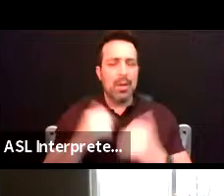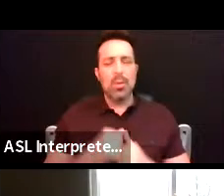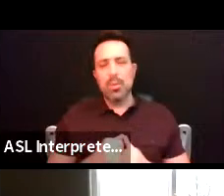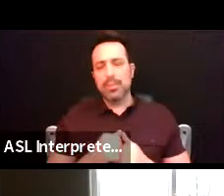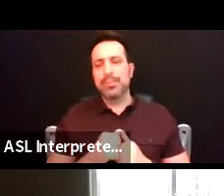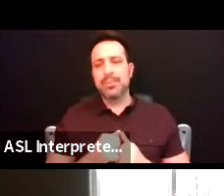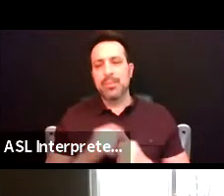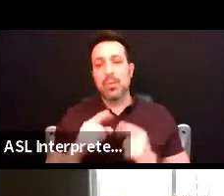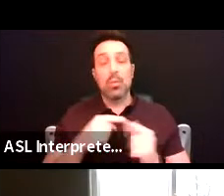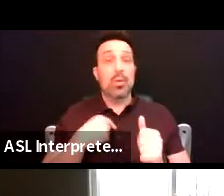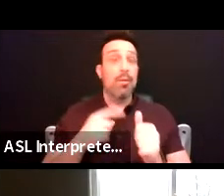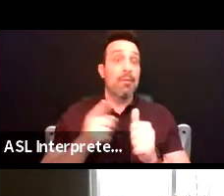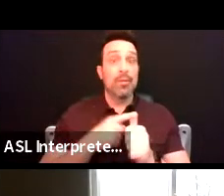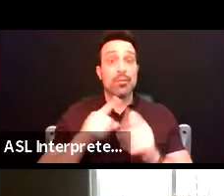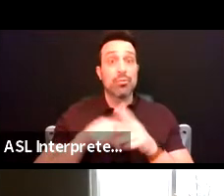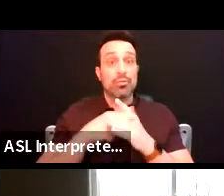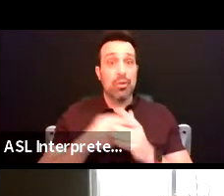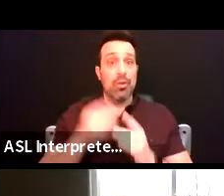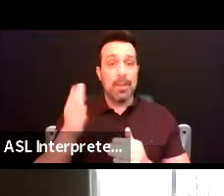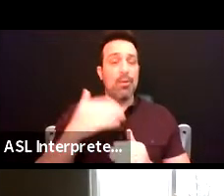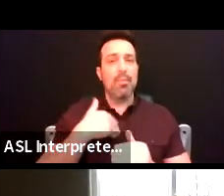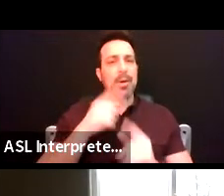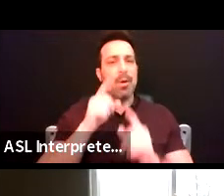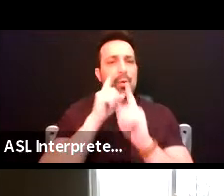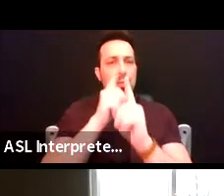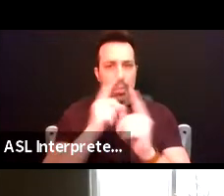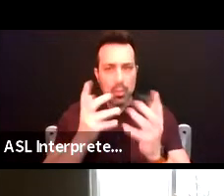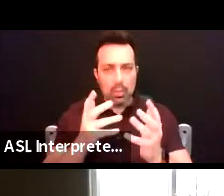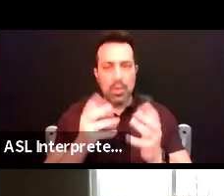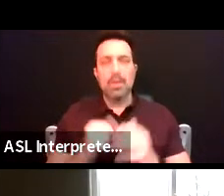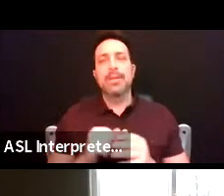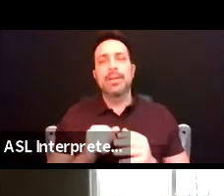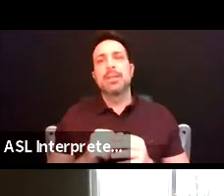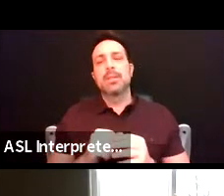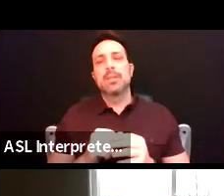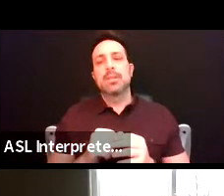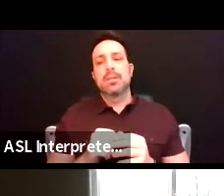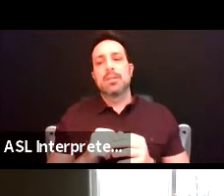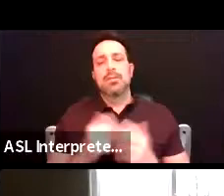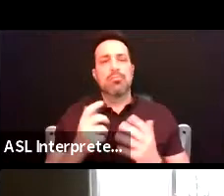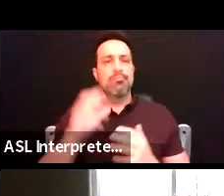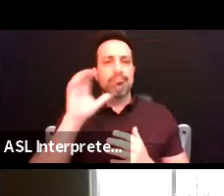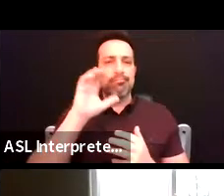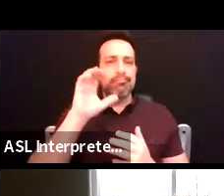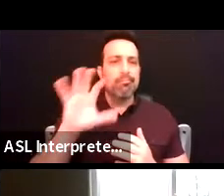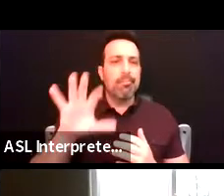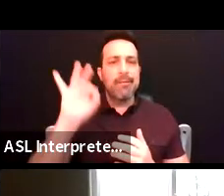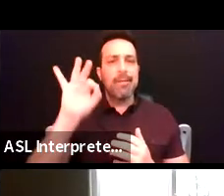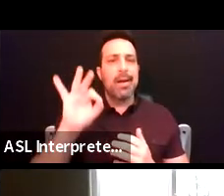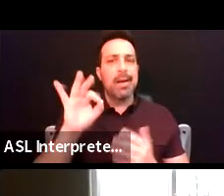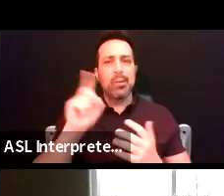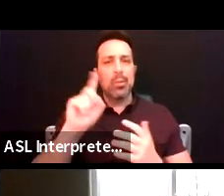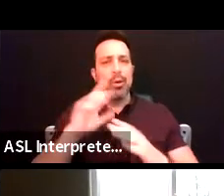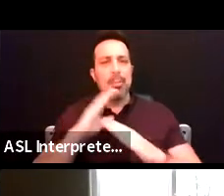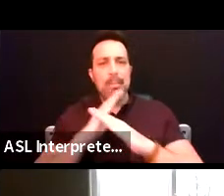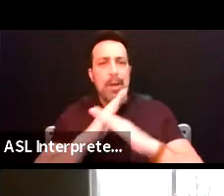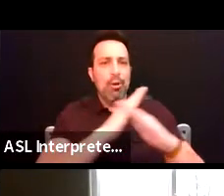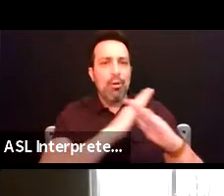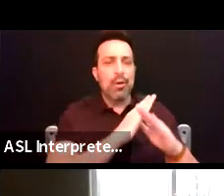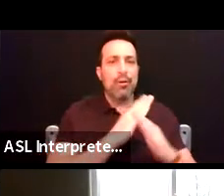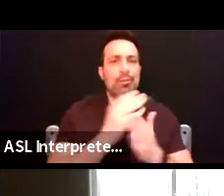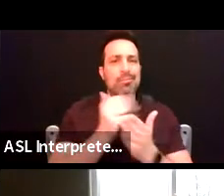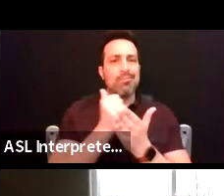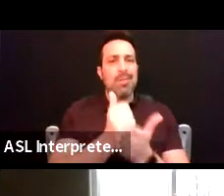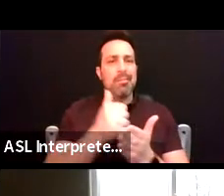I first initially started there, my main goal was to find barriers to help